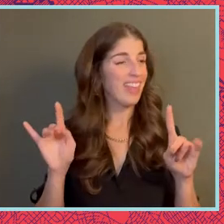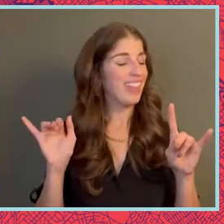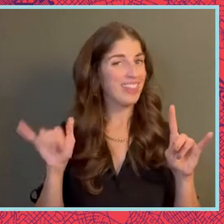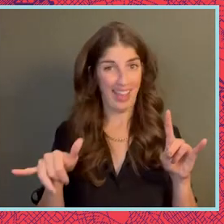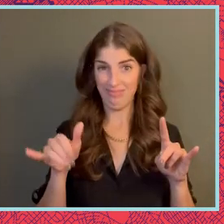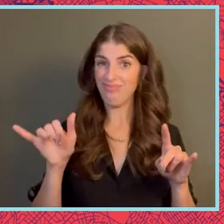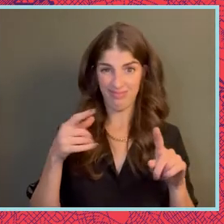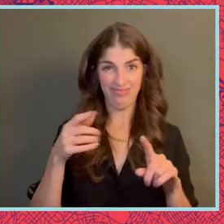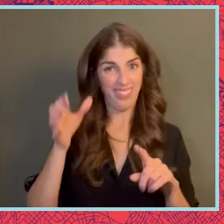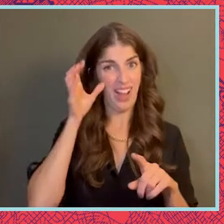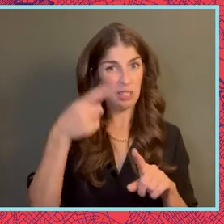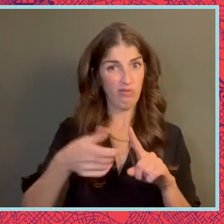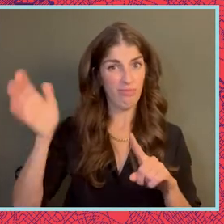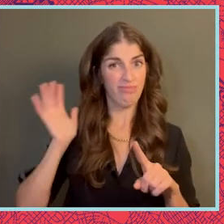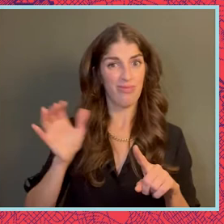this.